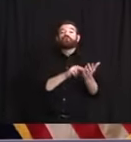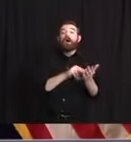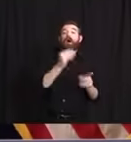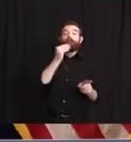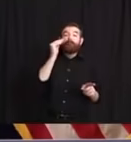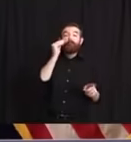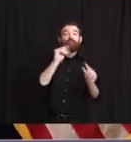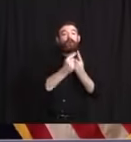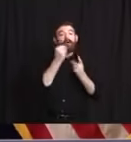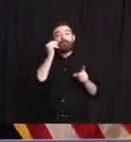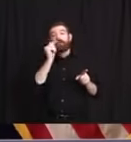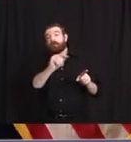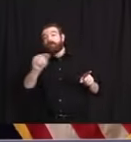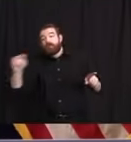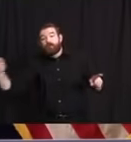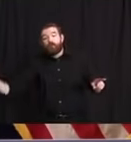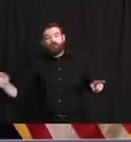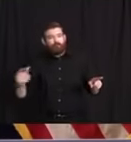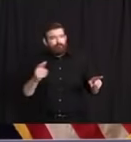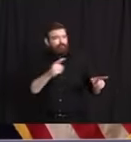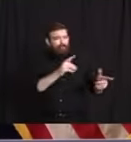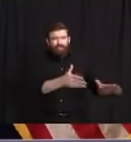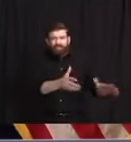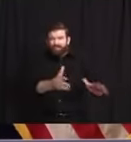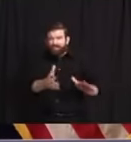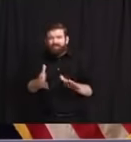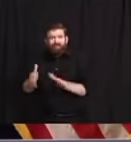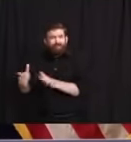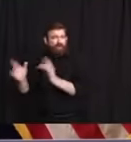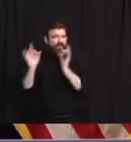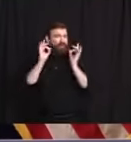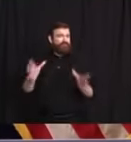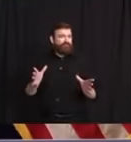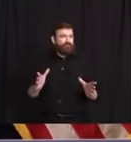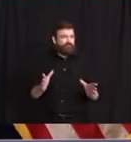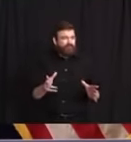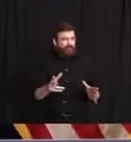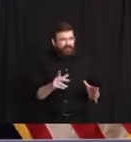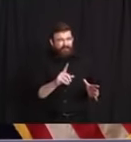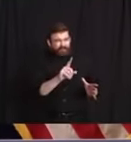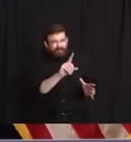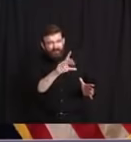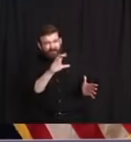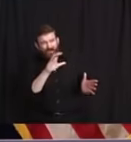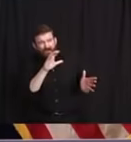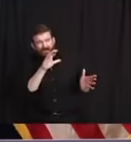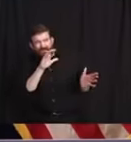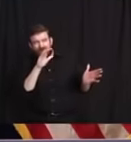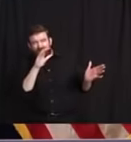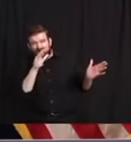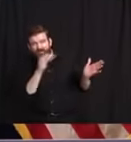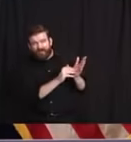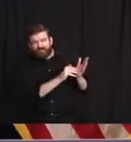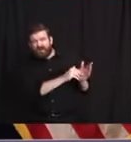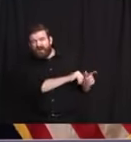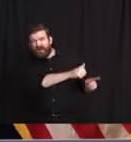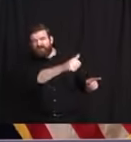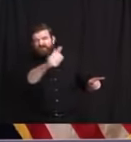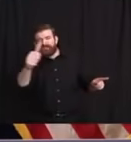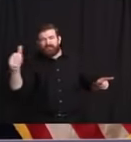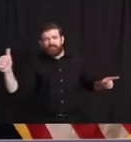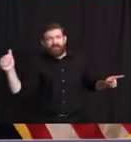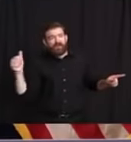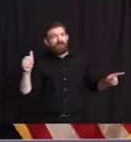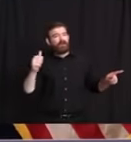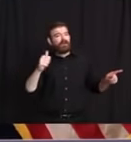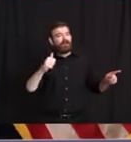of thousands, literally, of other residents, staff, related folks who Judy and her team and Pat and his team are trying to save literally